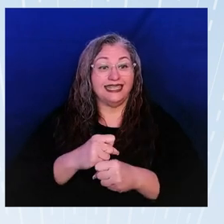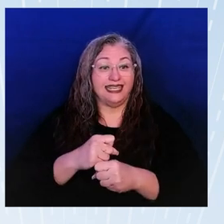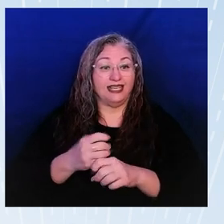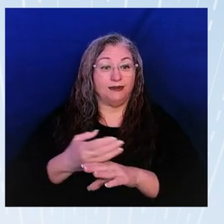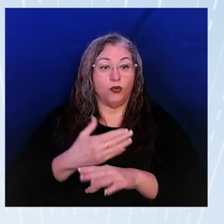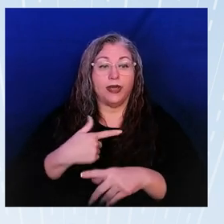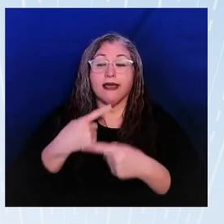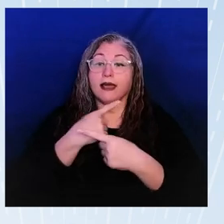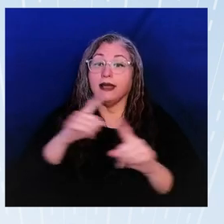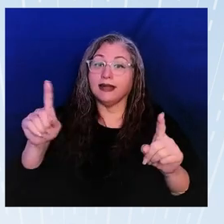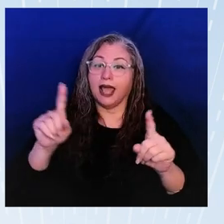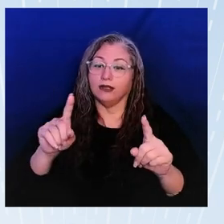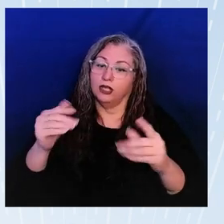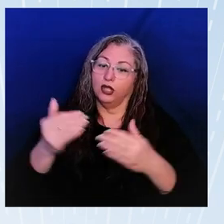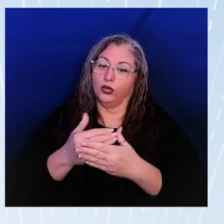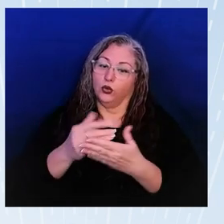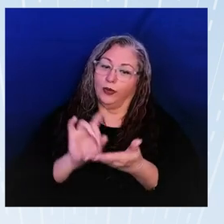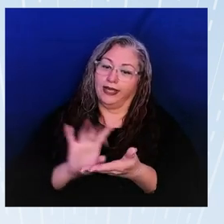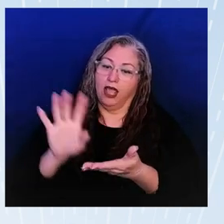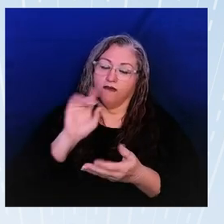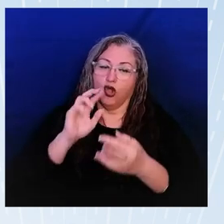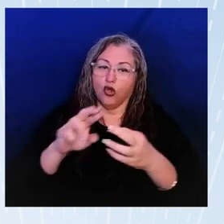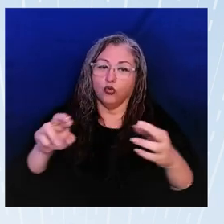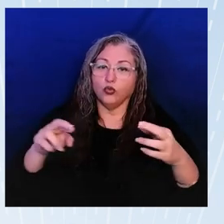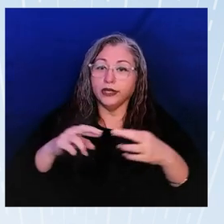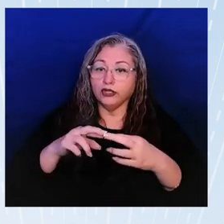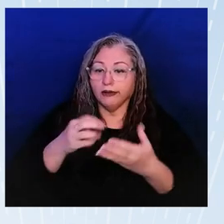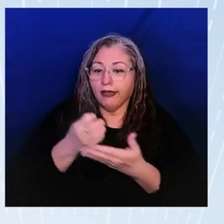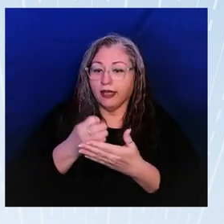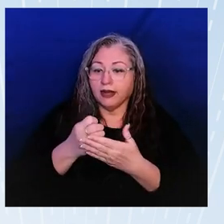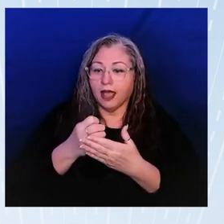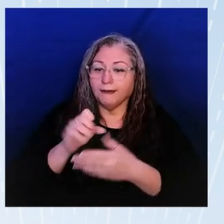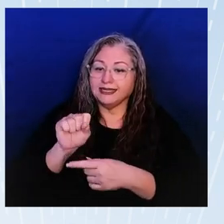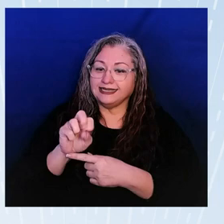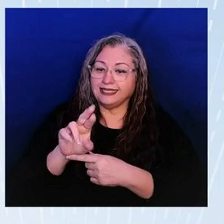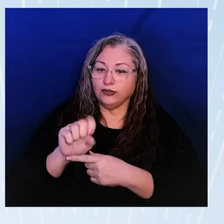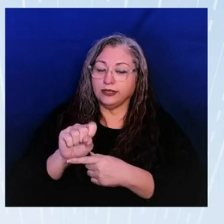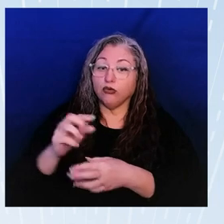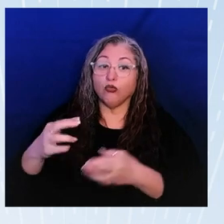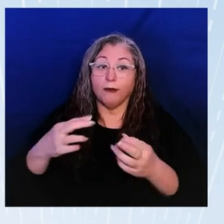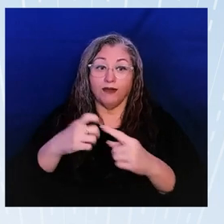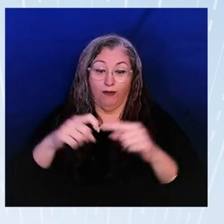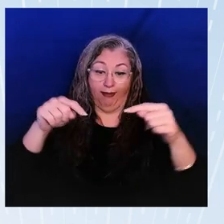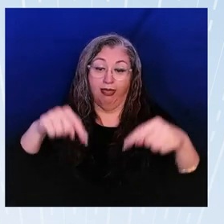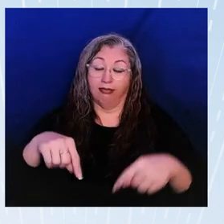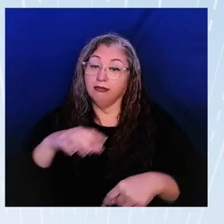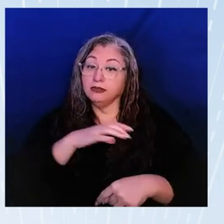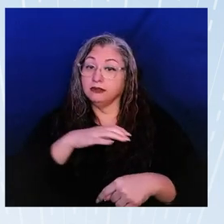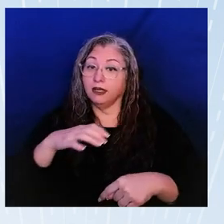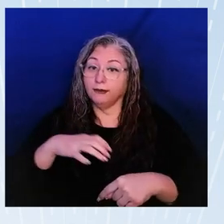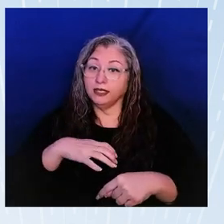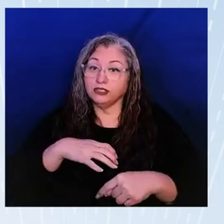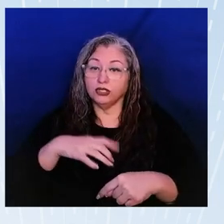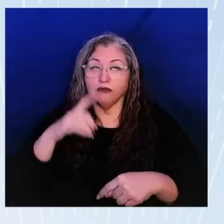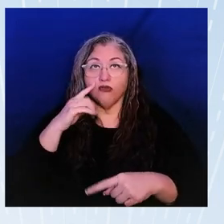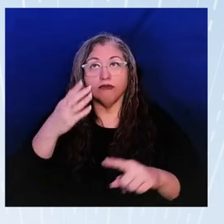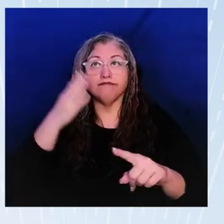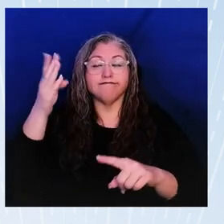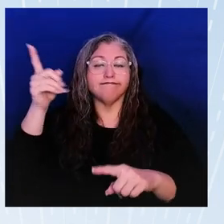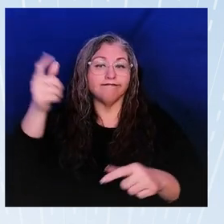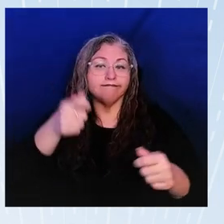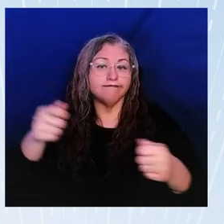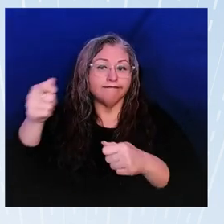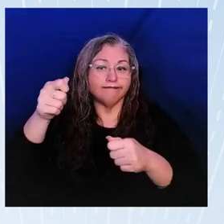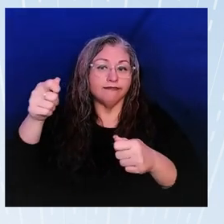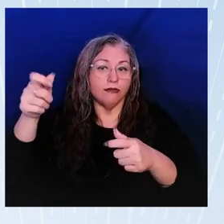the kickoff of our regional economic series, which was a recommendation that came out of this very commission to the administration, to the president,